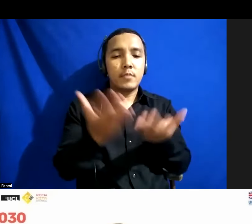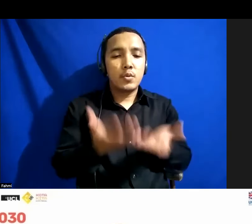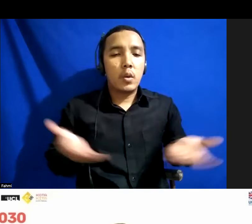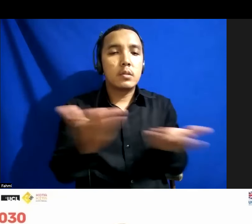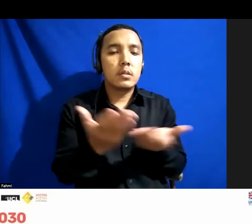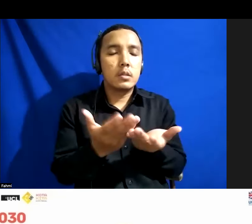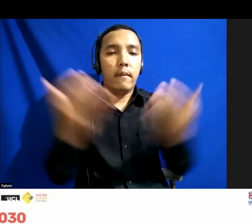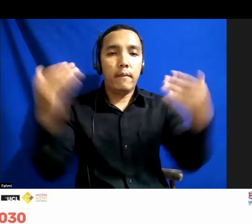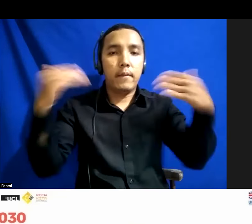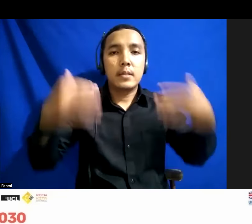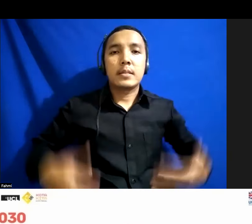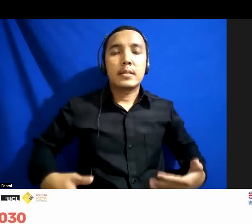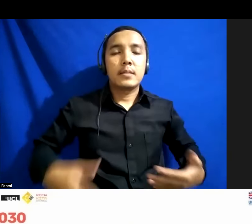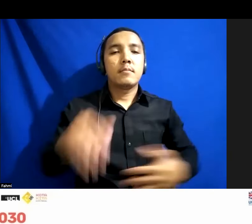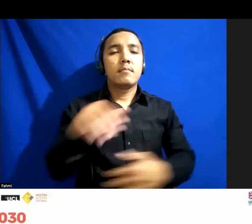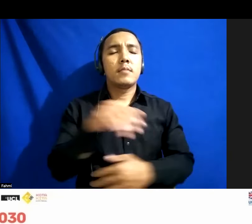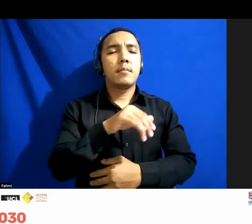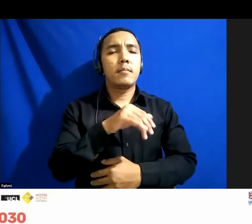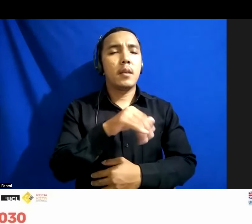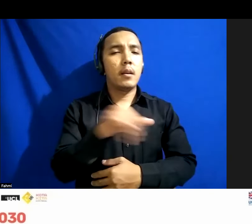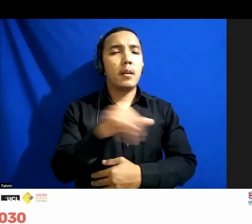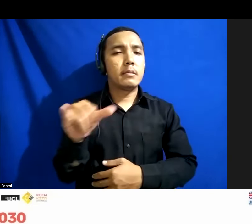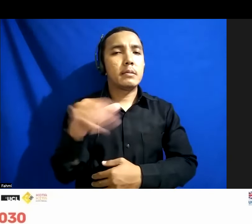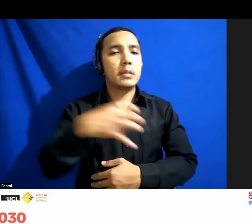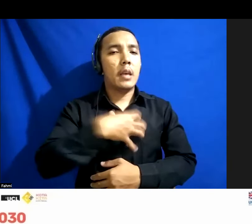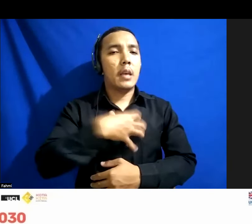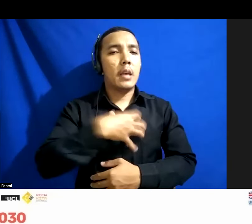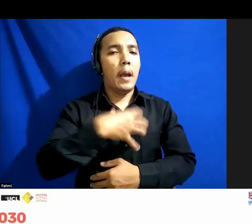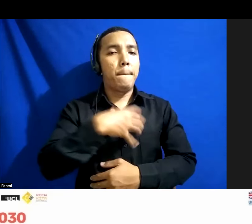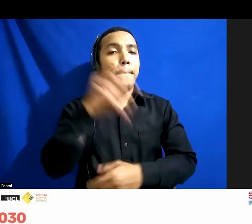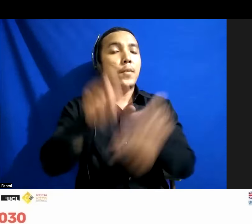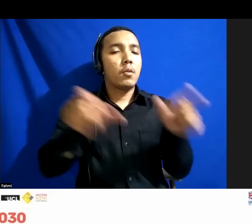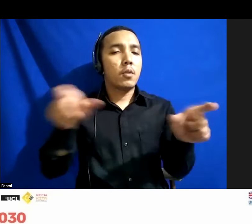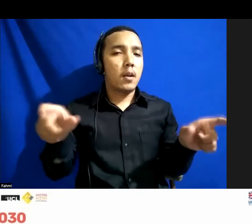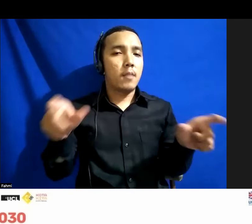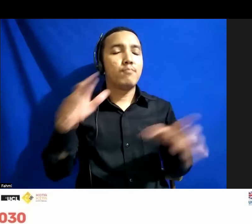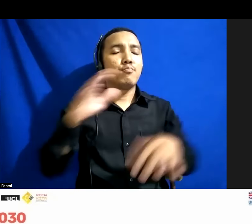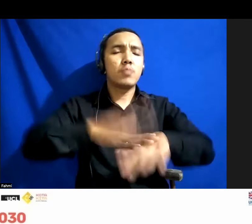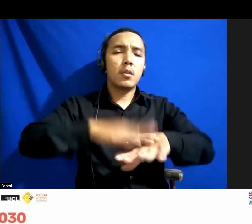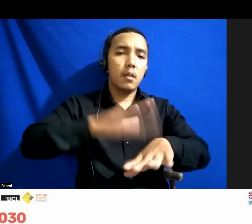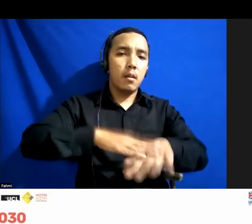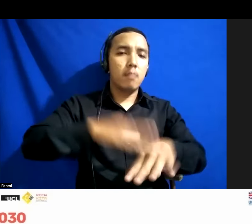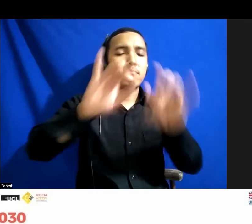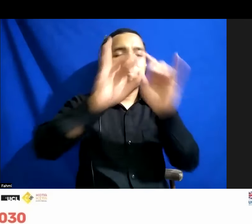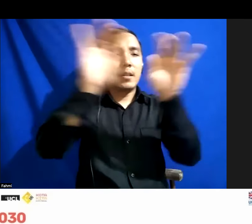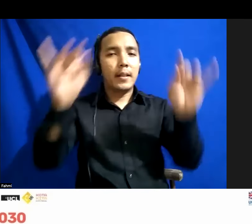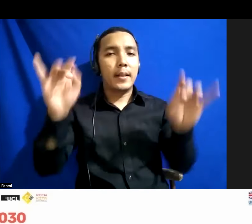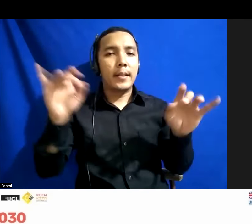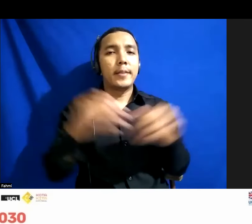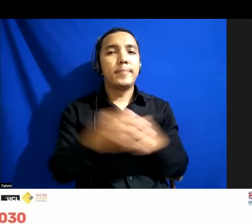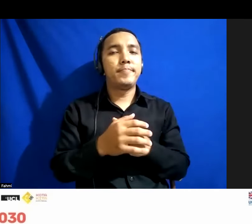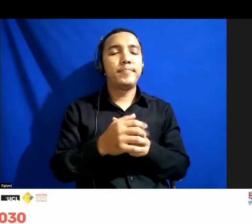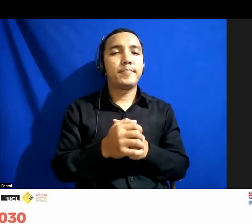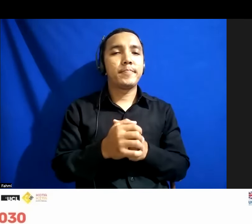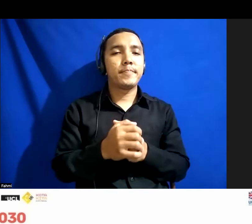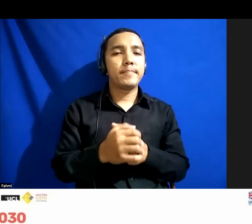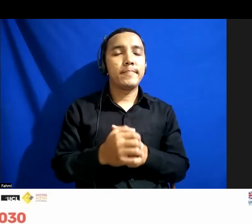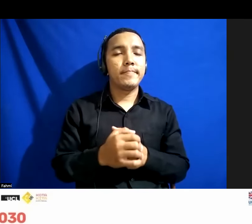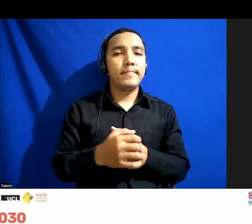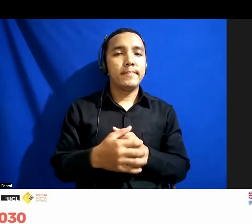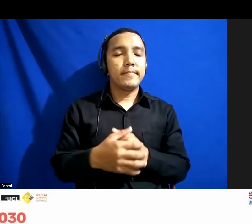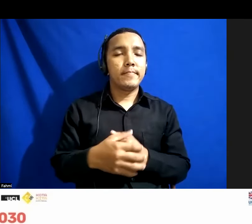different conditions, physical conditions, status, race, culture, and others. So